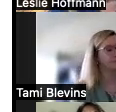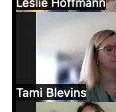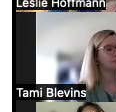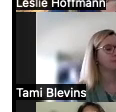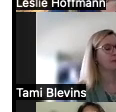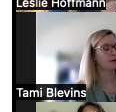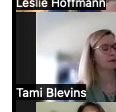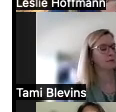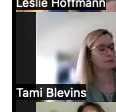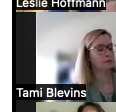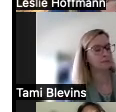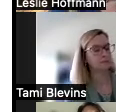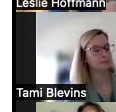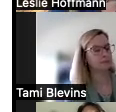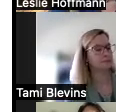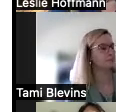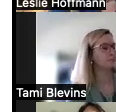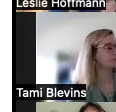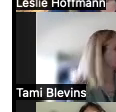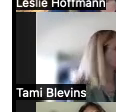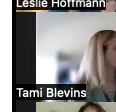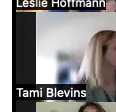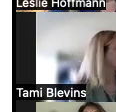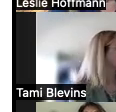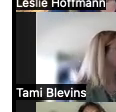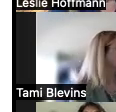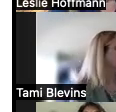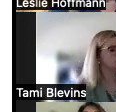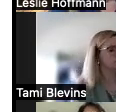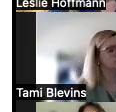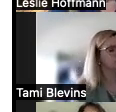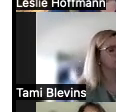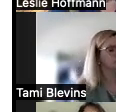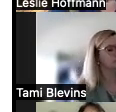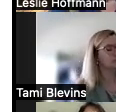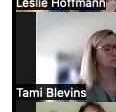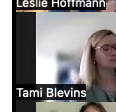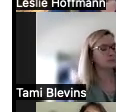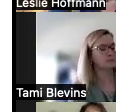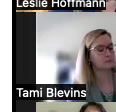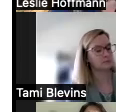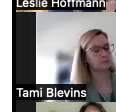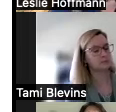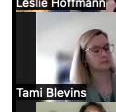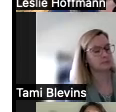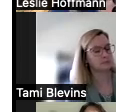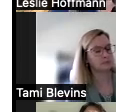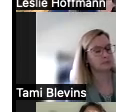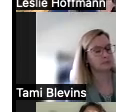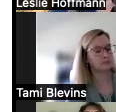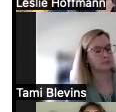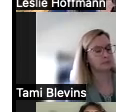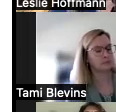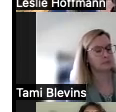of the pandemic, Cabinet leadership was becoming increasingly aware of the secondary traumatic stress experienced